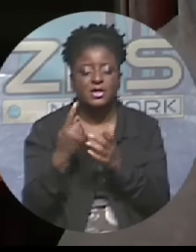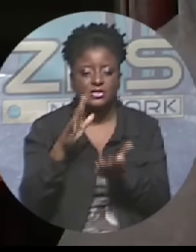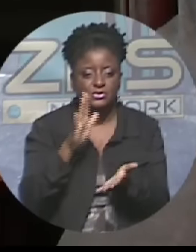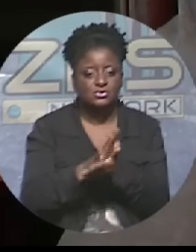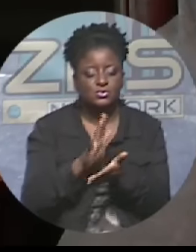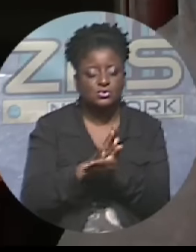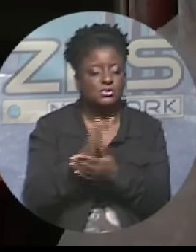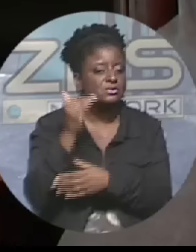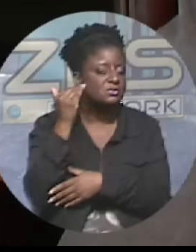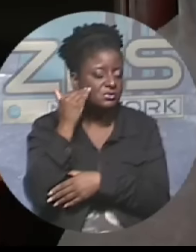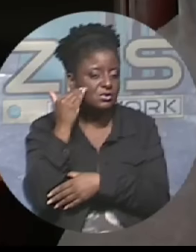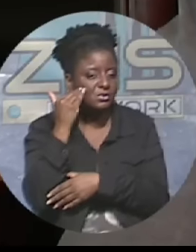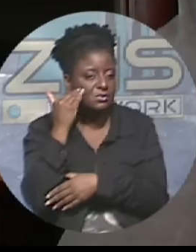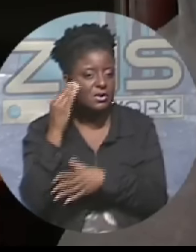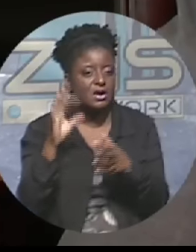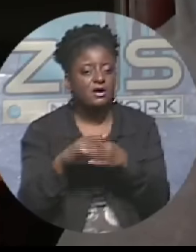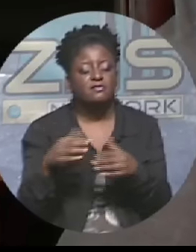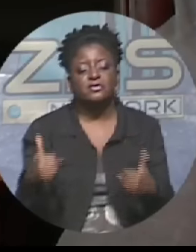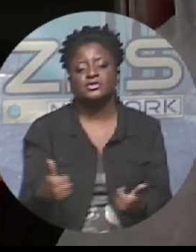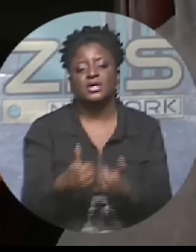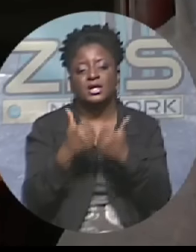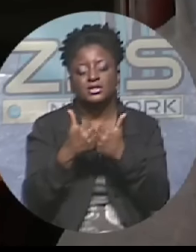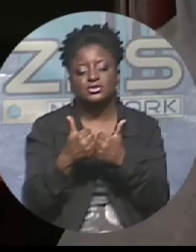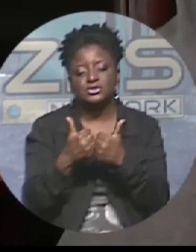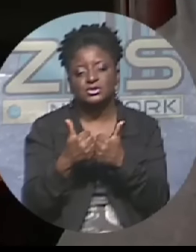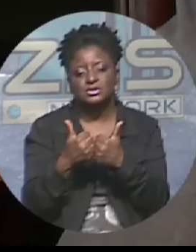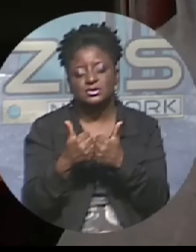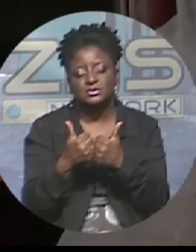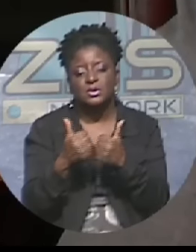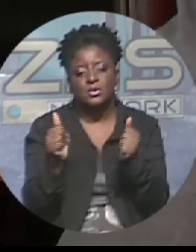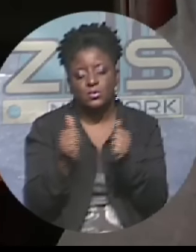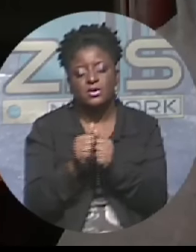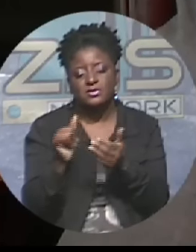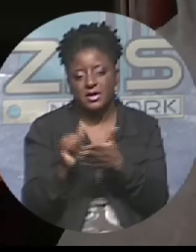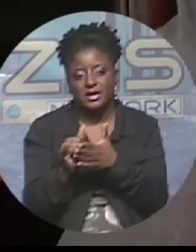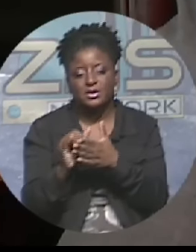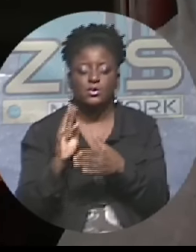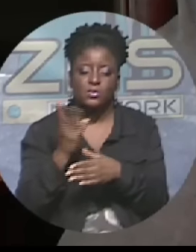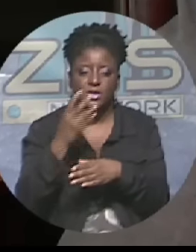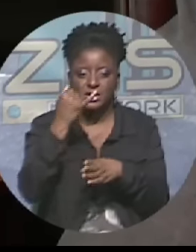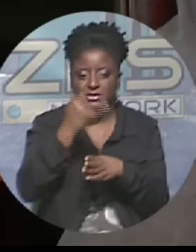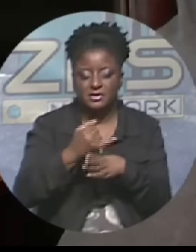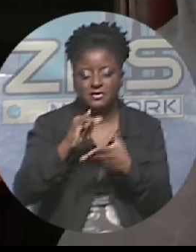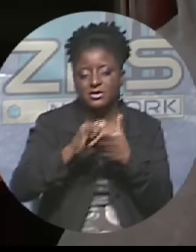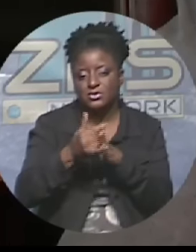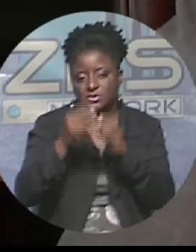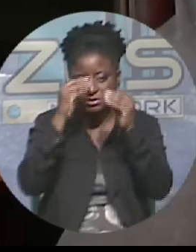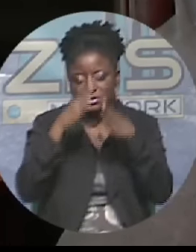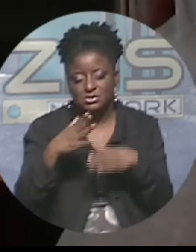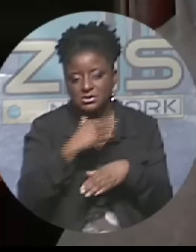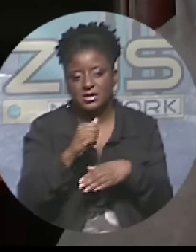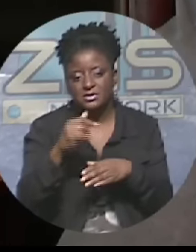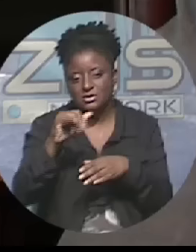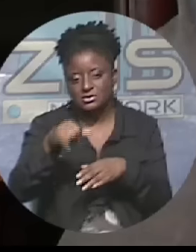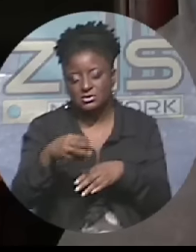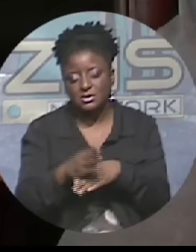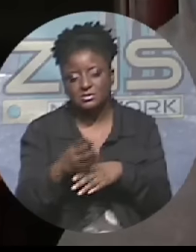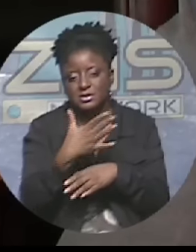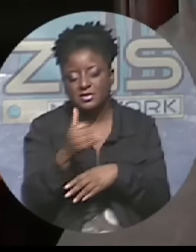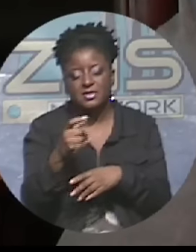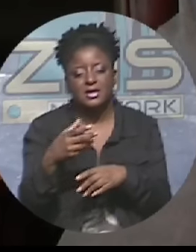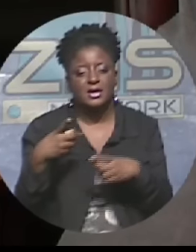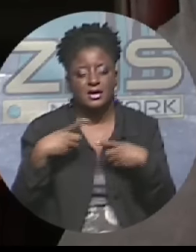of the challenge with regard to that. We have identified those teachers in the positions that they